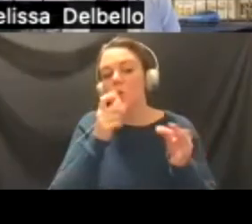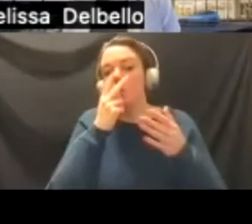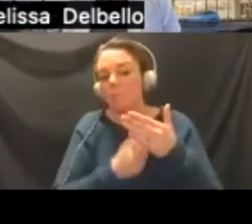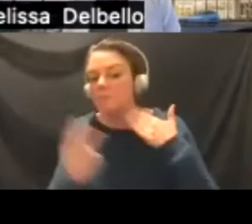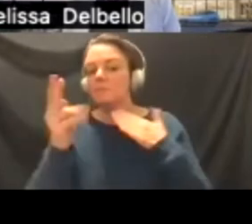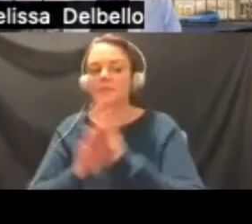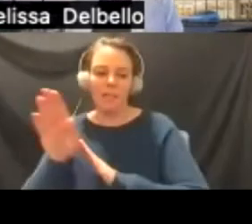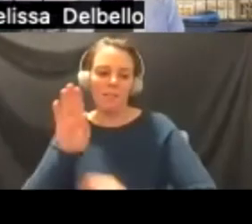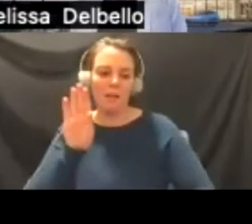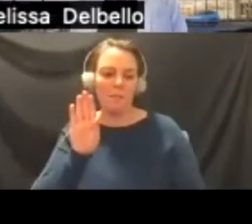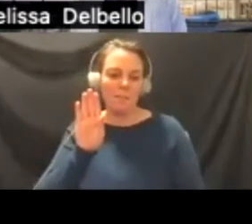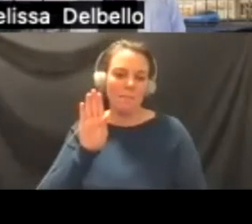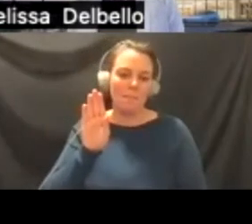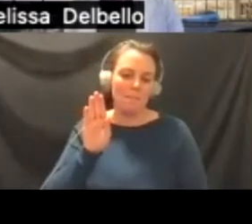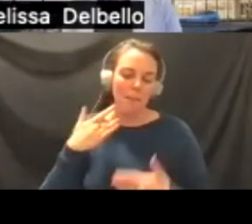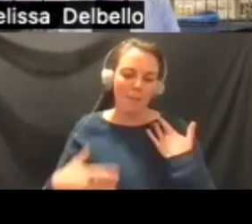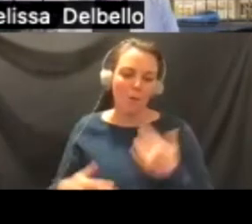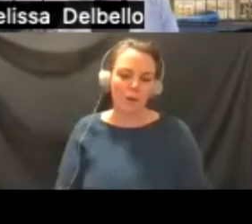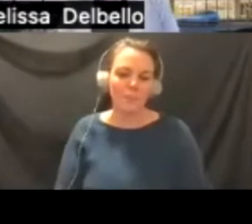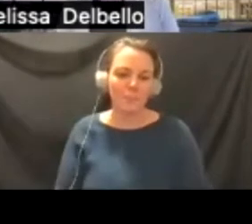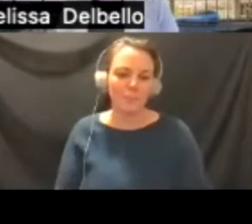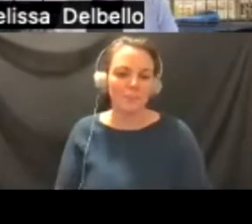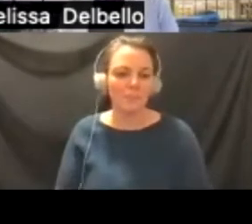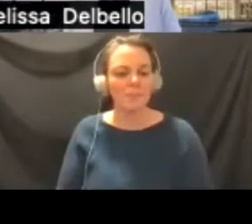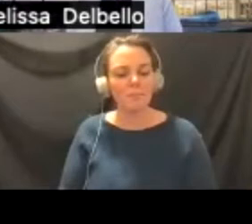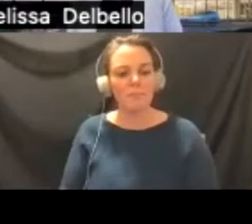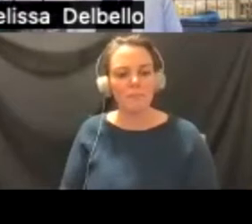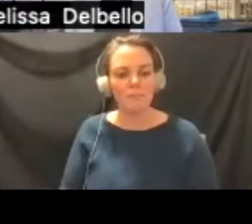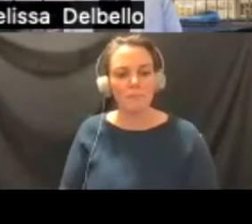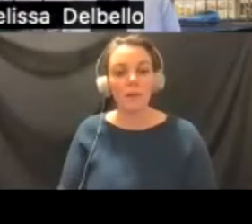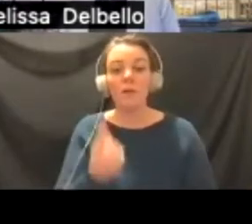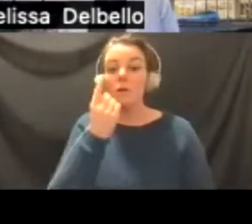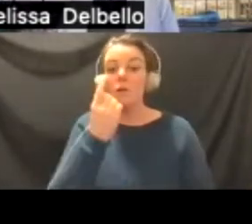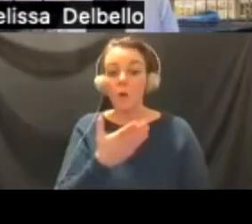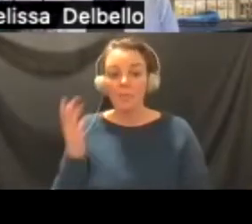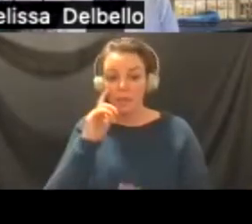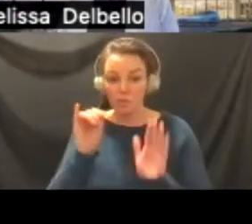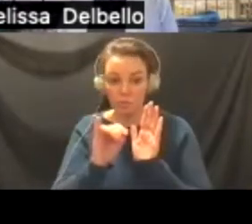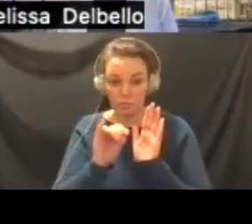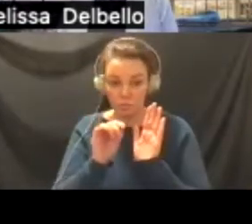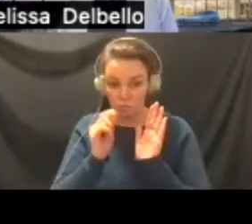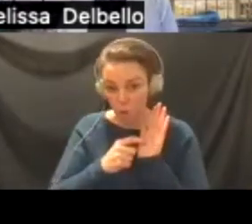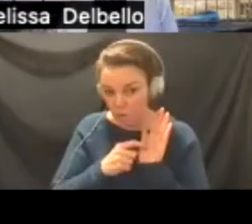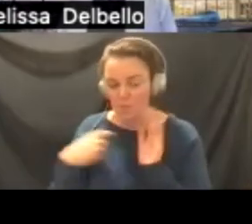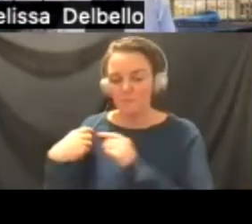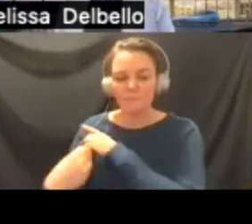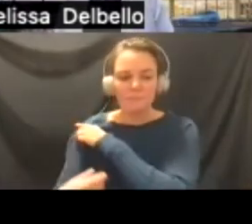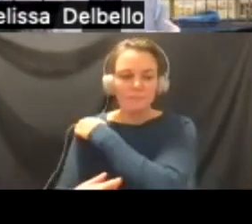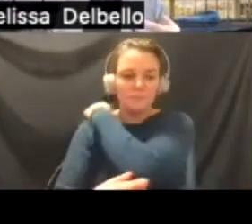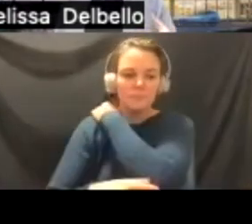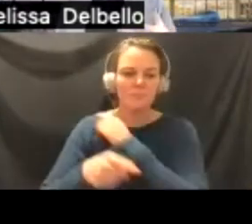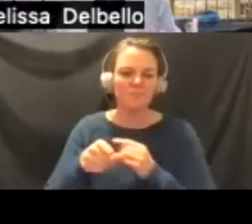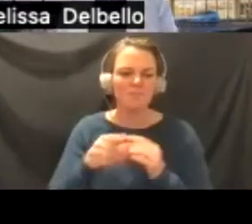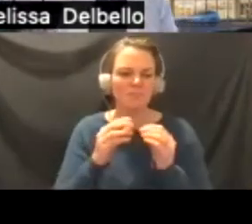disorder. Something I wanted to call your attention to that has some utility